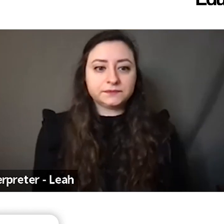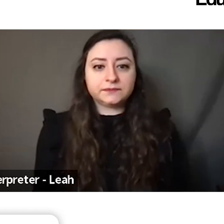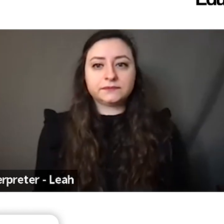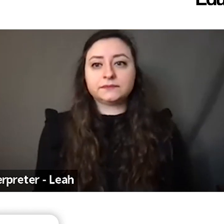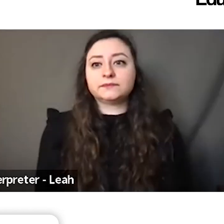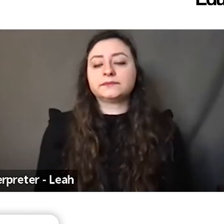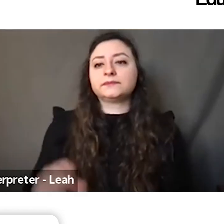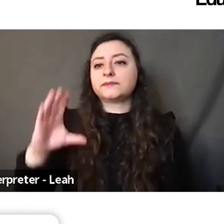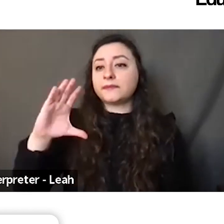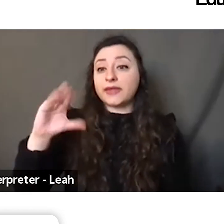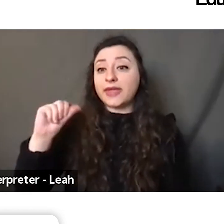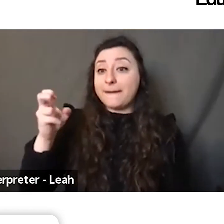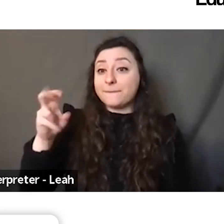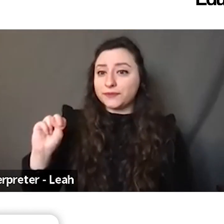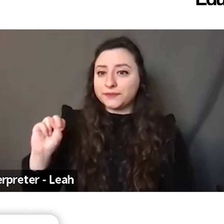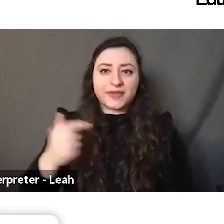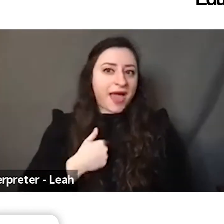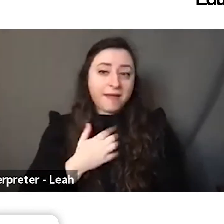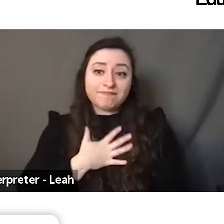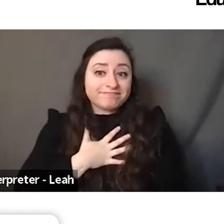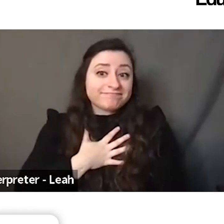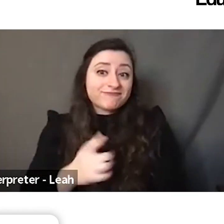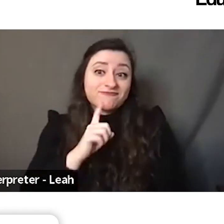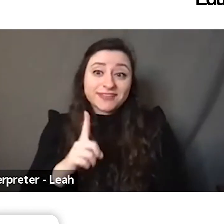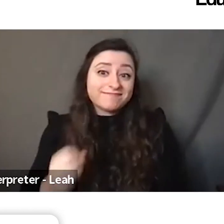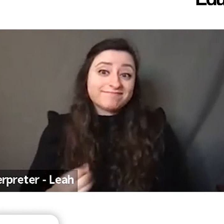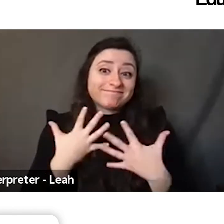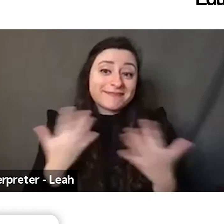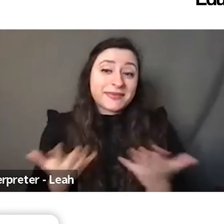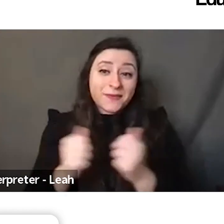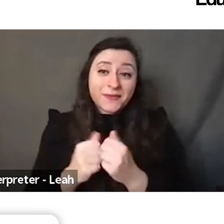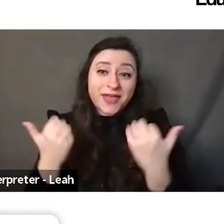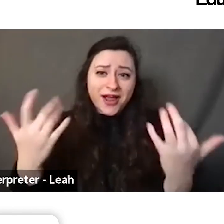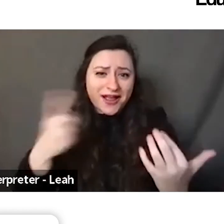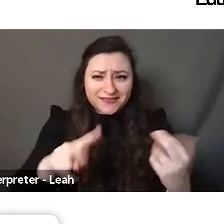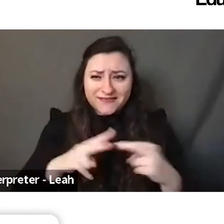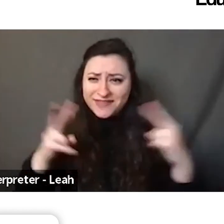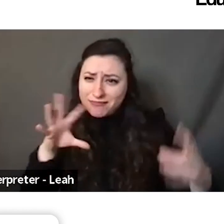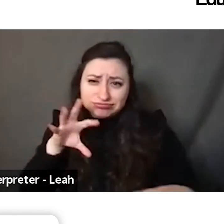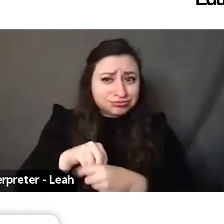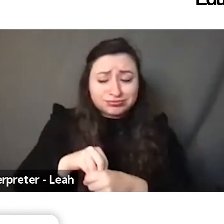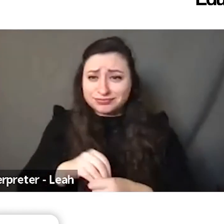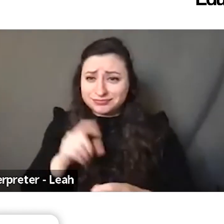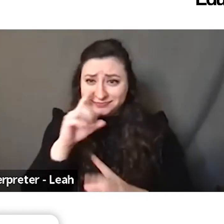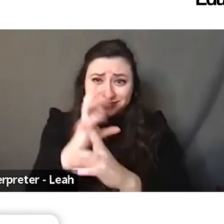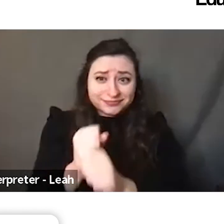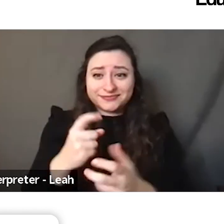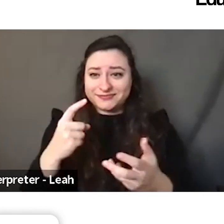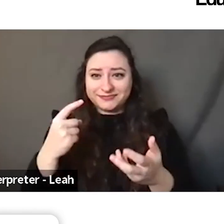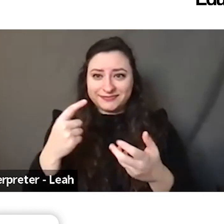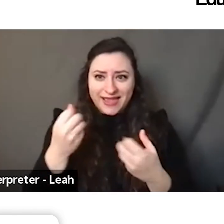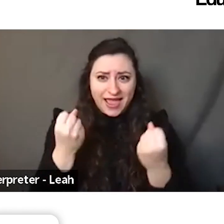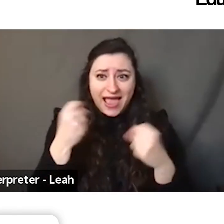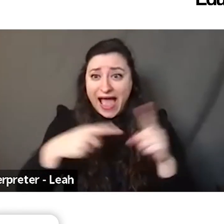Hey, I'm just so moved to be here with this audience that is so engaged and brilliant. I mean, I feel like at least half the